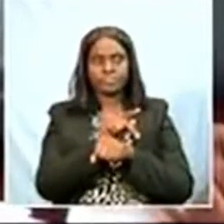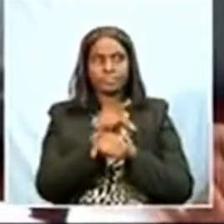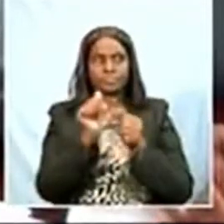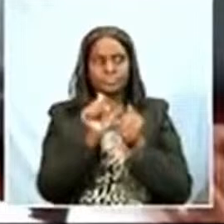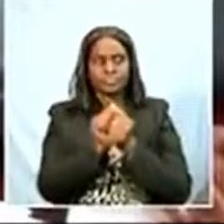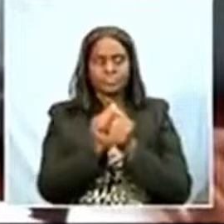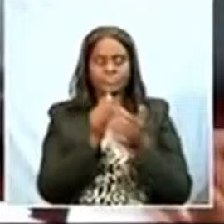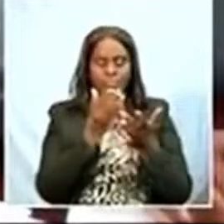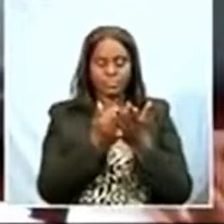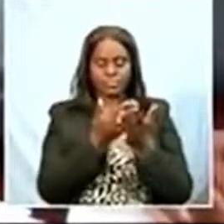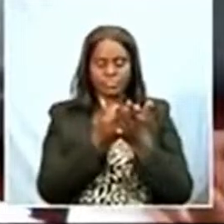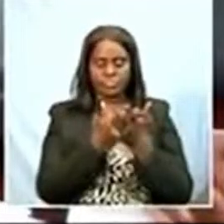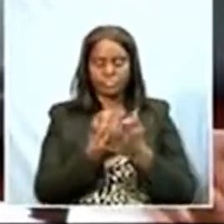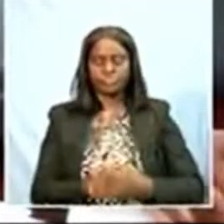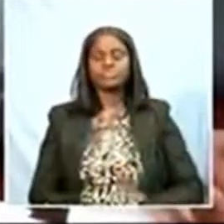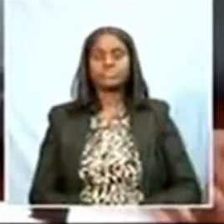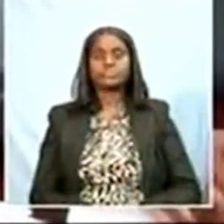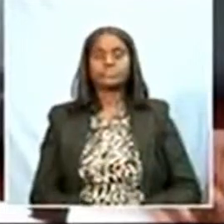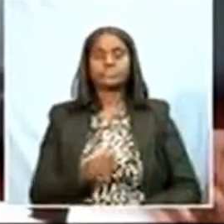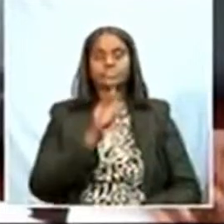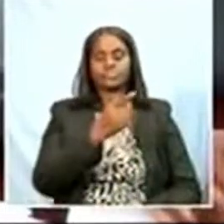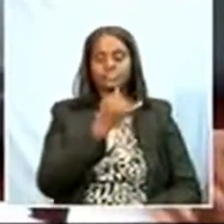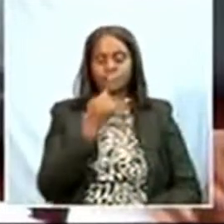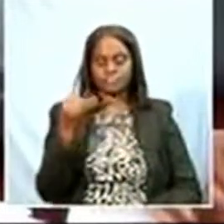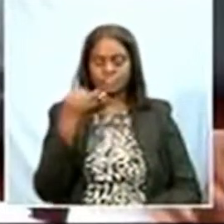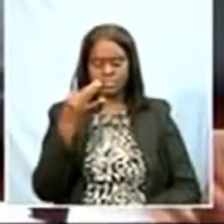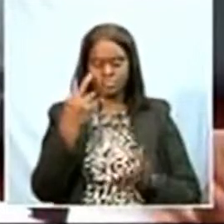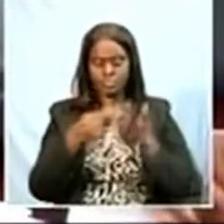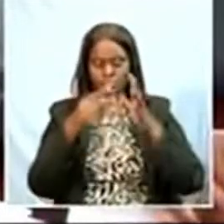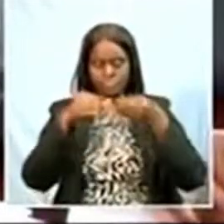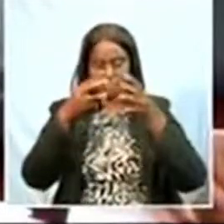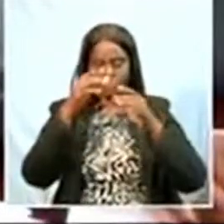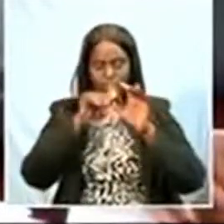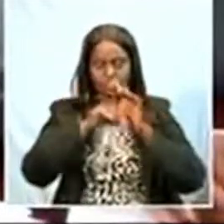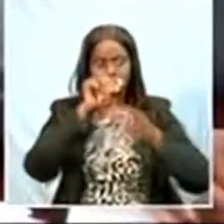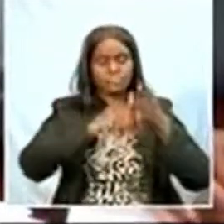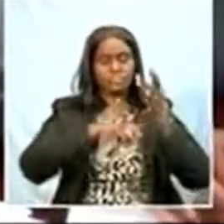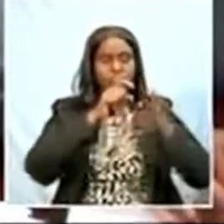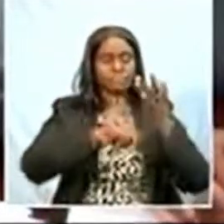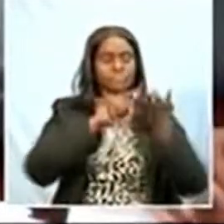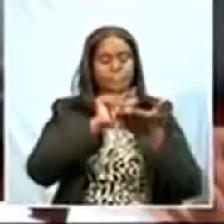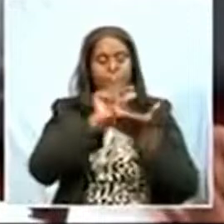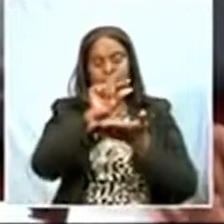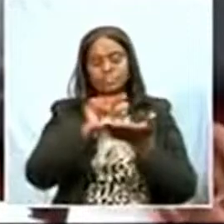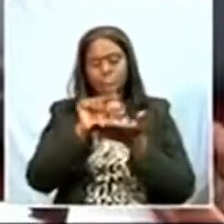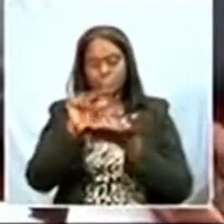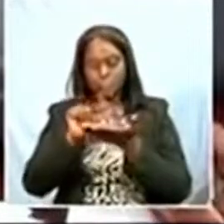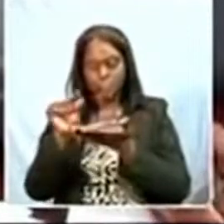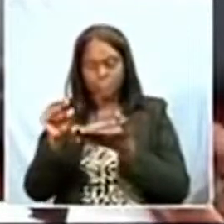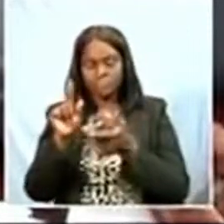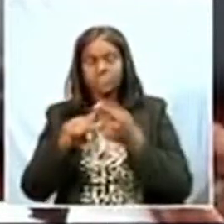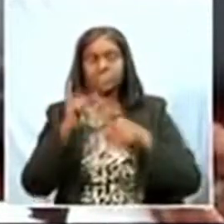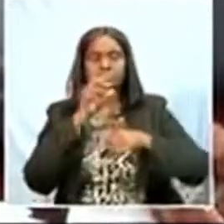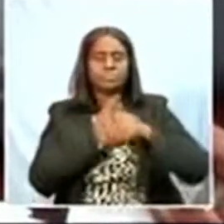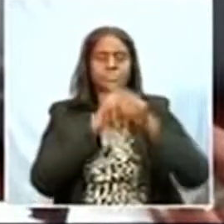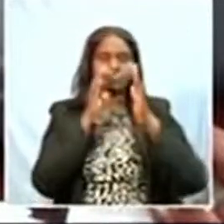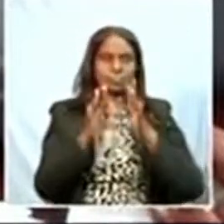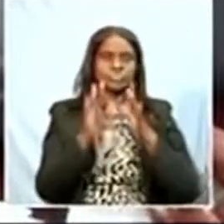Regarding the issues of we are offering tax incentives to investors, or